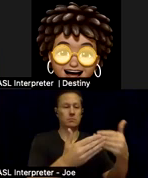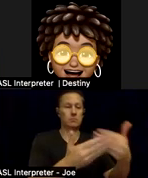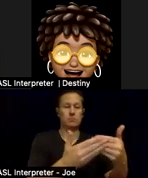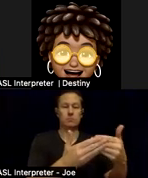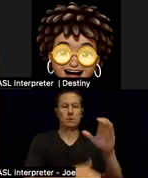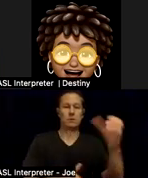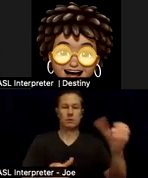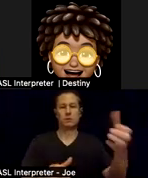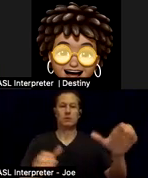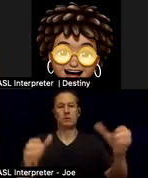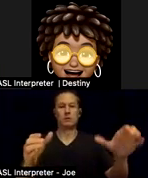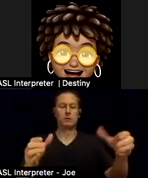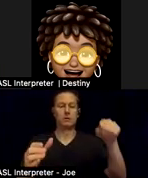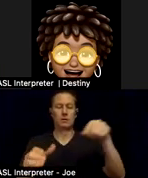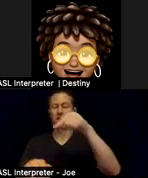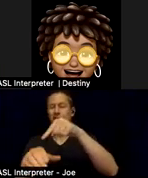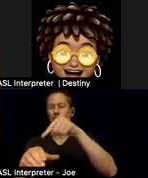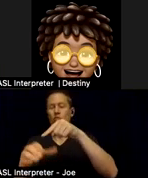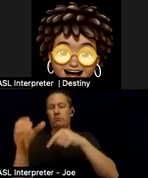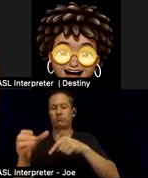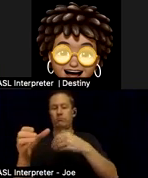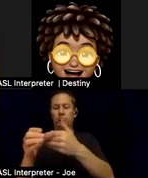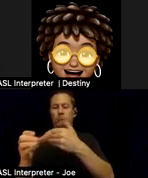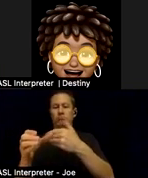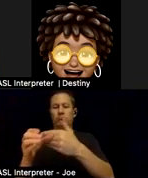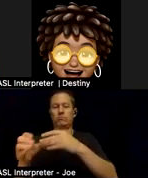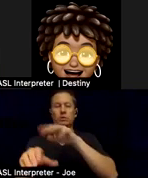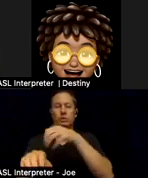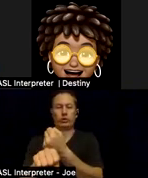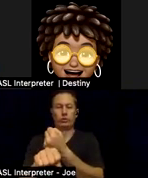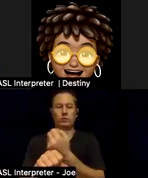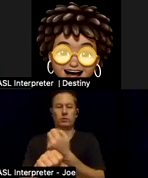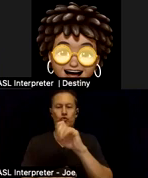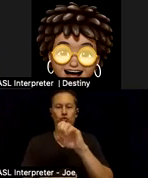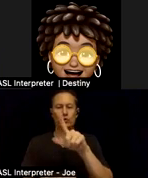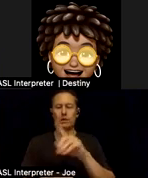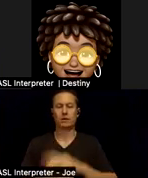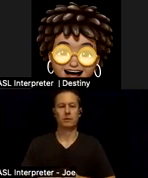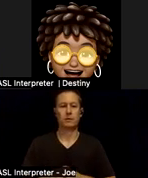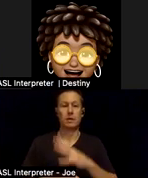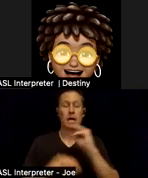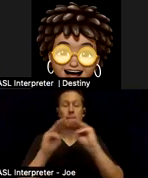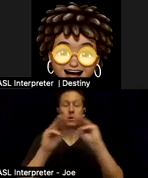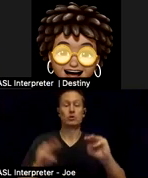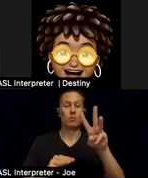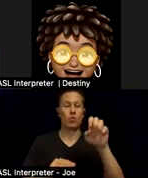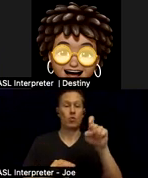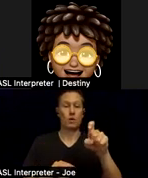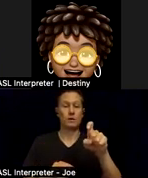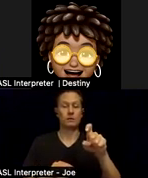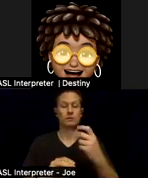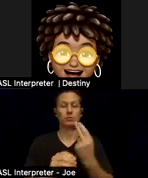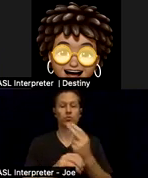secured using the clear gel. Very hard to notice that line on the bottom. And additionally, with the museum wax, we have that one secured